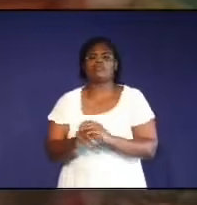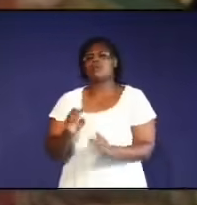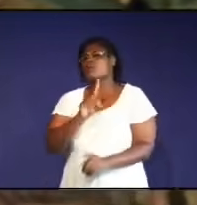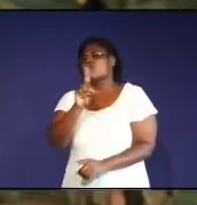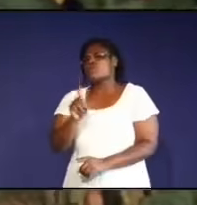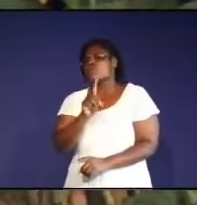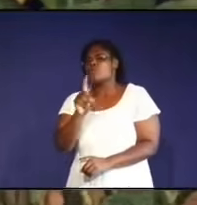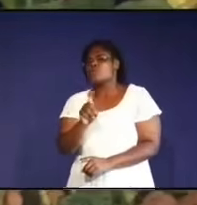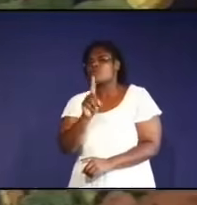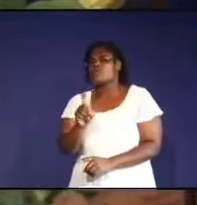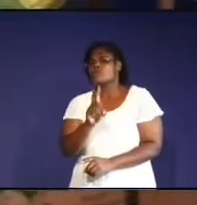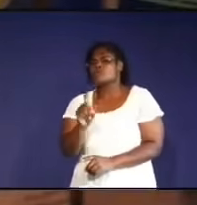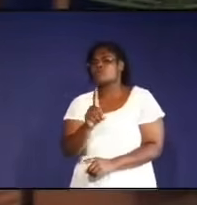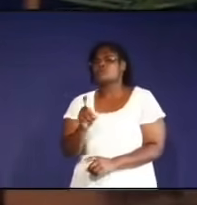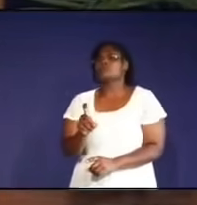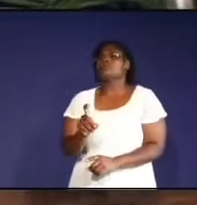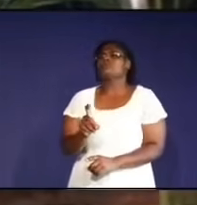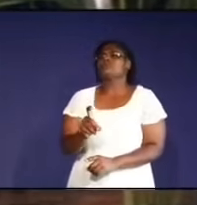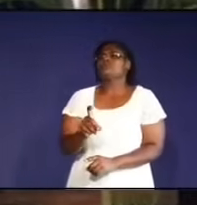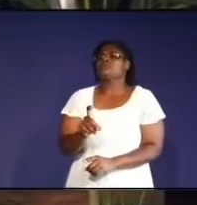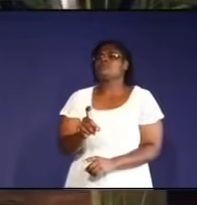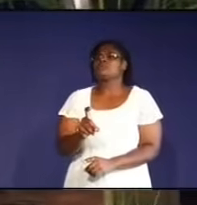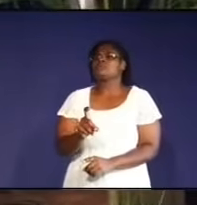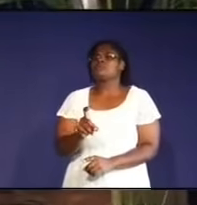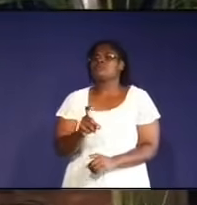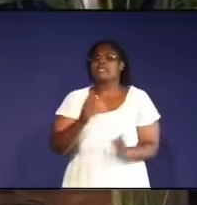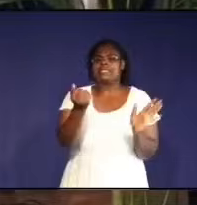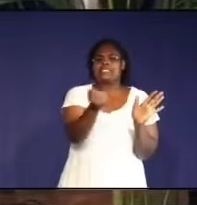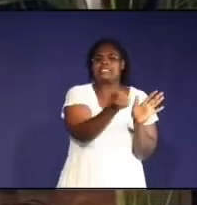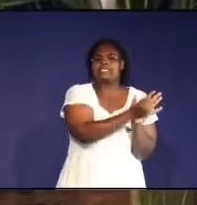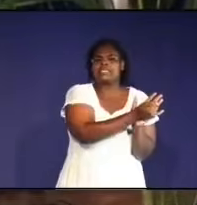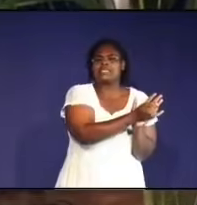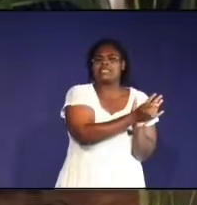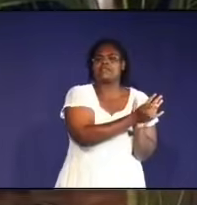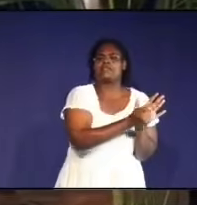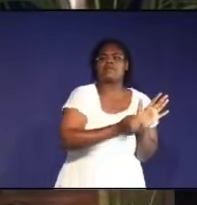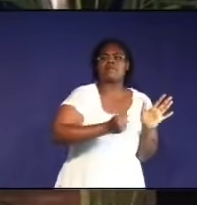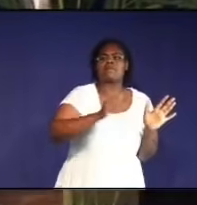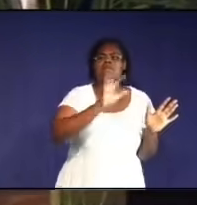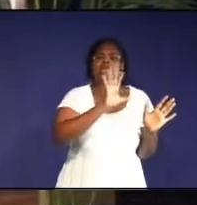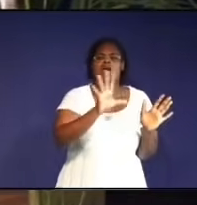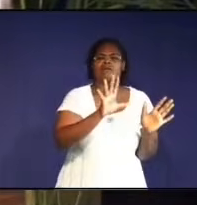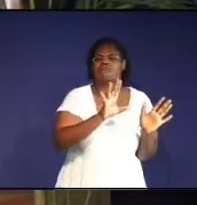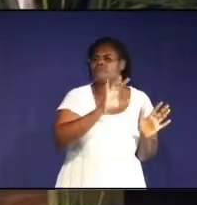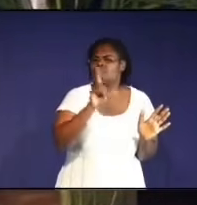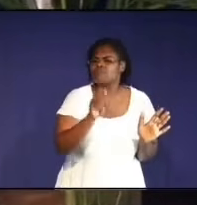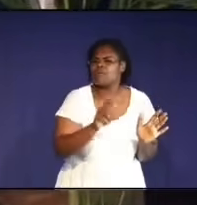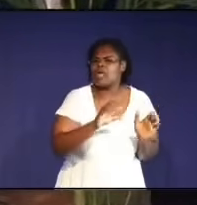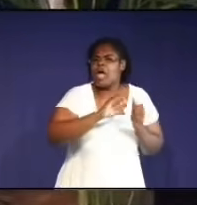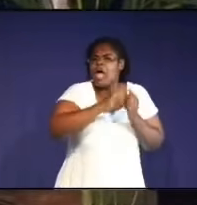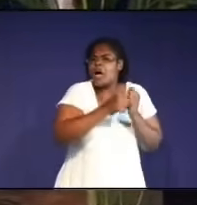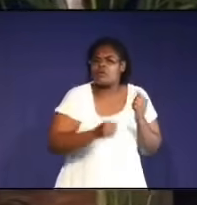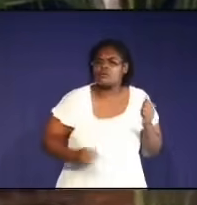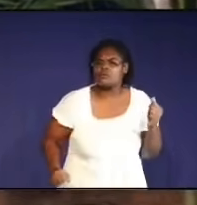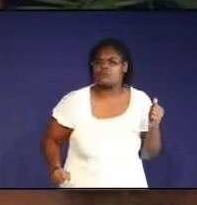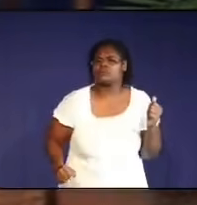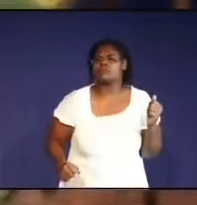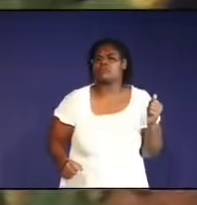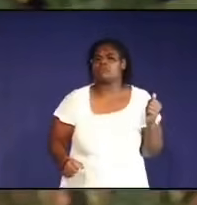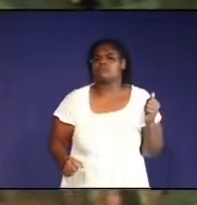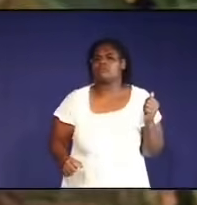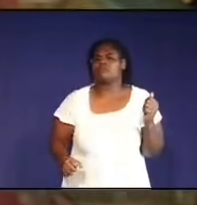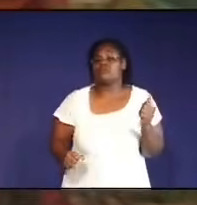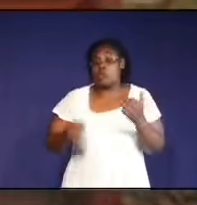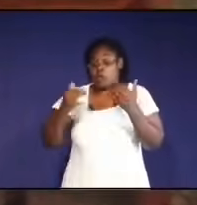Question under seal number 5. Ask the question, how long? Question